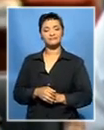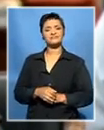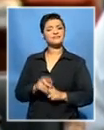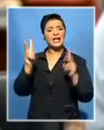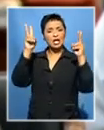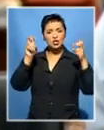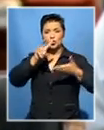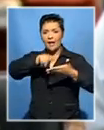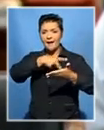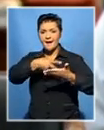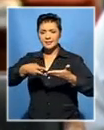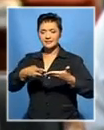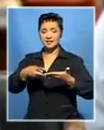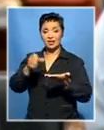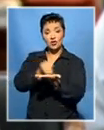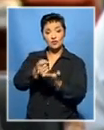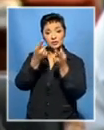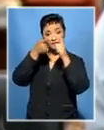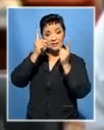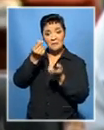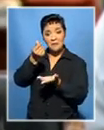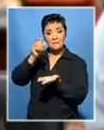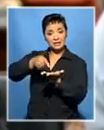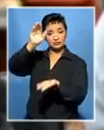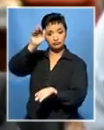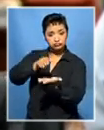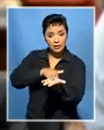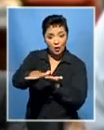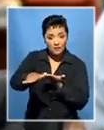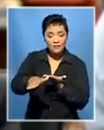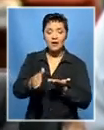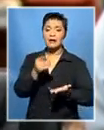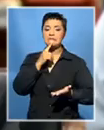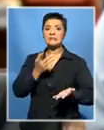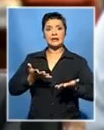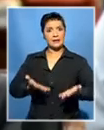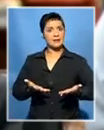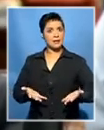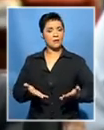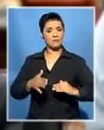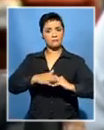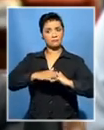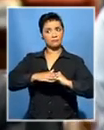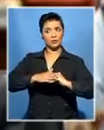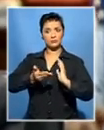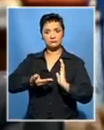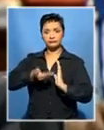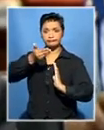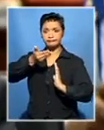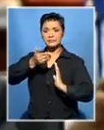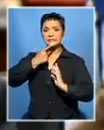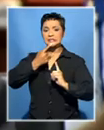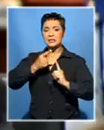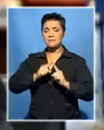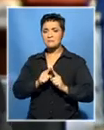issue was losing momentum among the students, they now wanted to escalate it to a